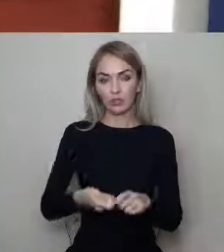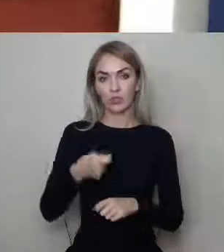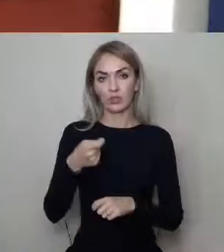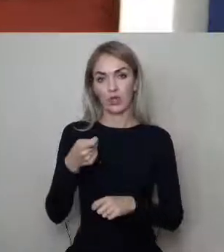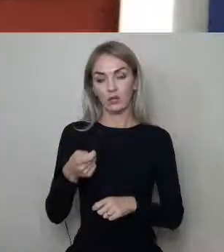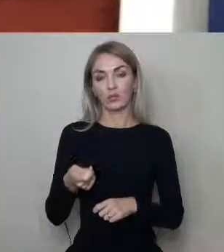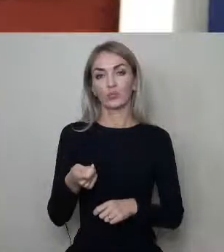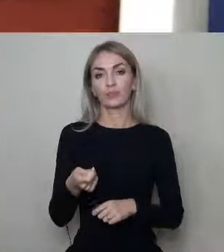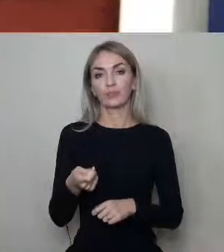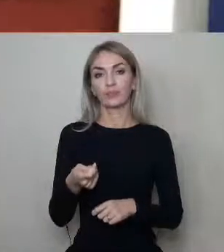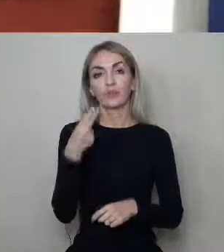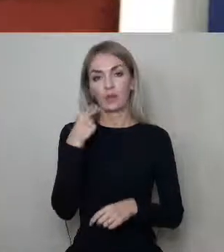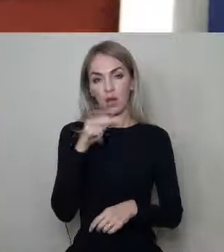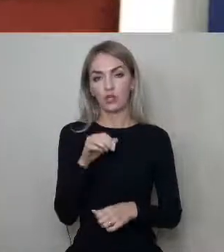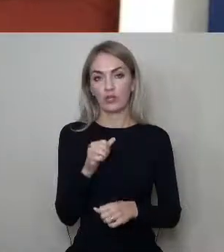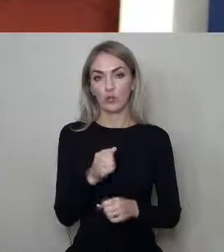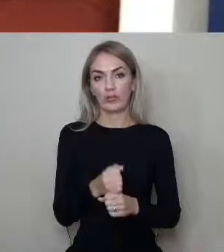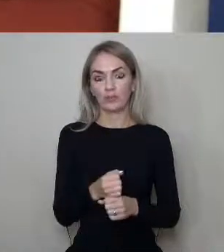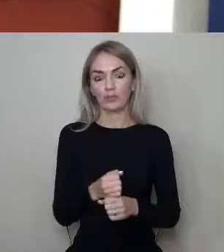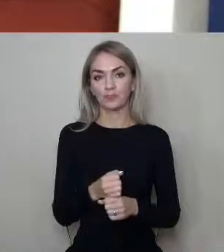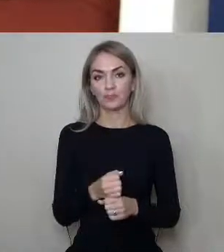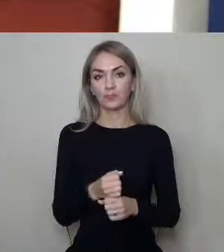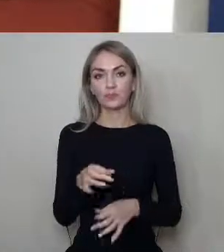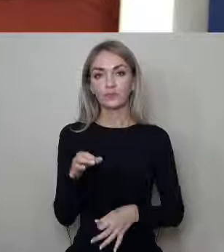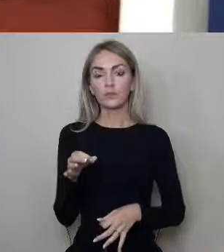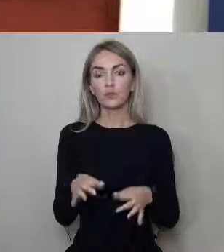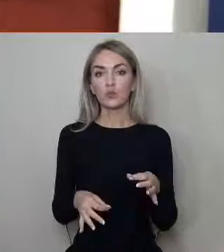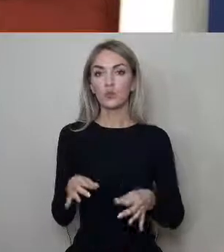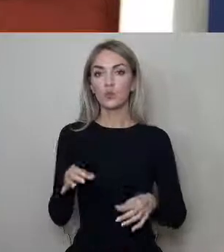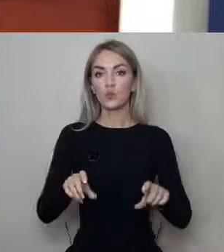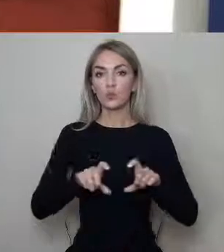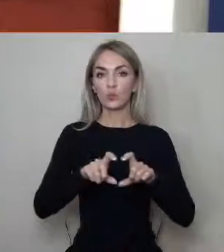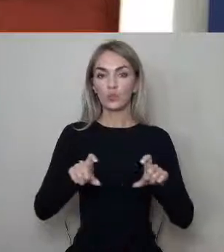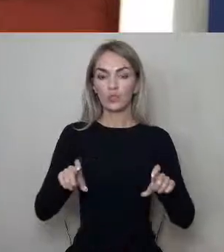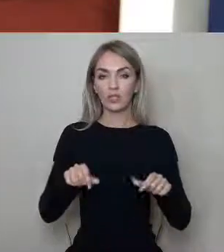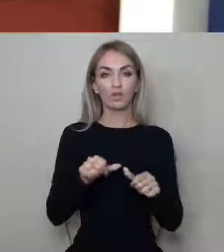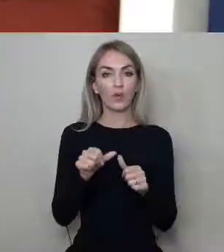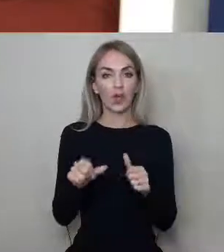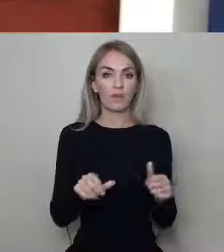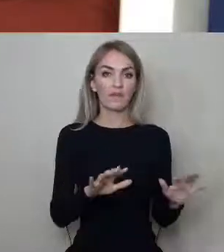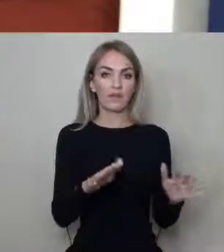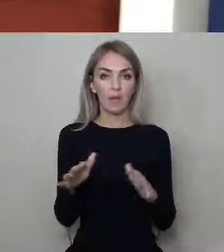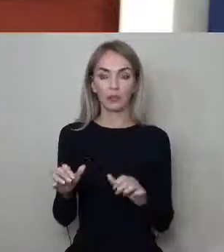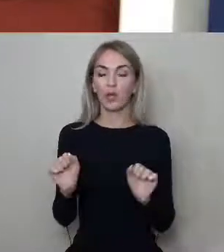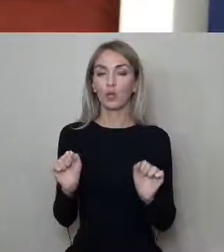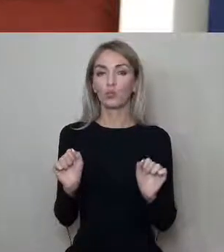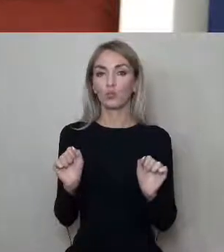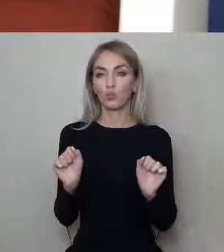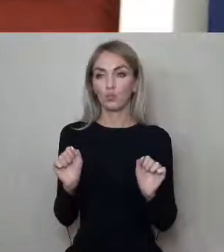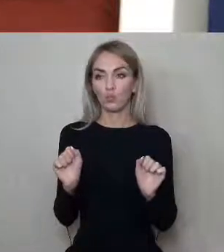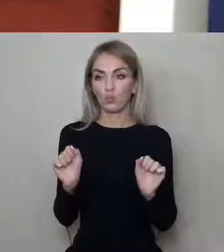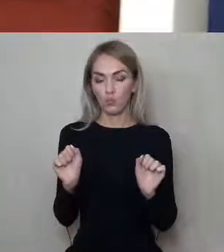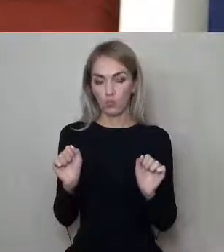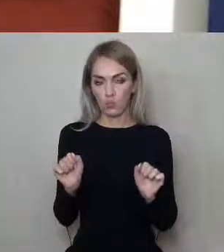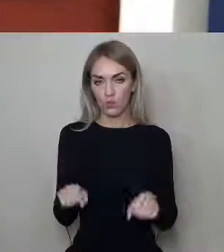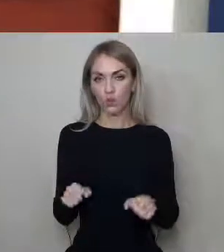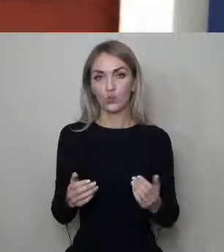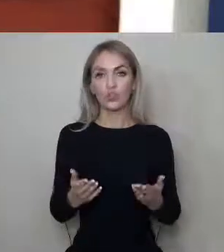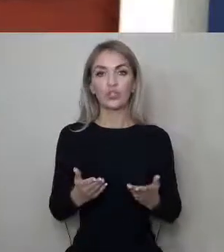cost fee when submitting the case, you'd better do it that, because I think in some instances